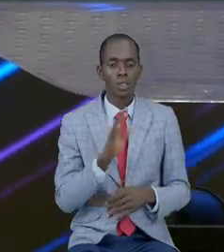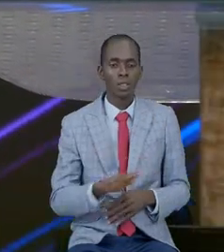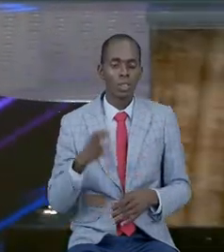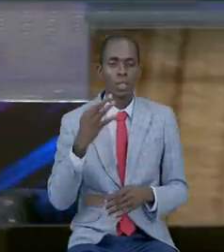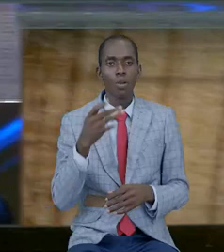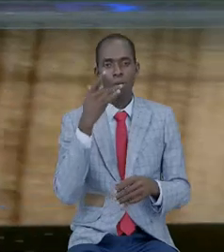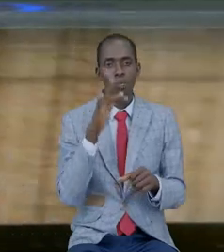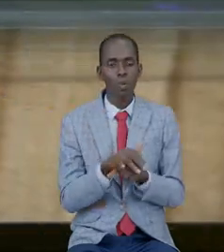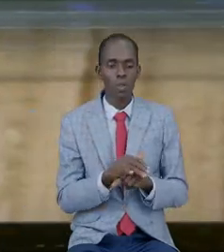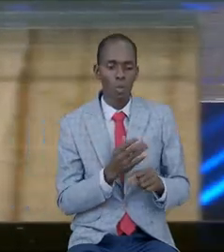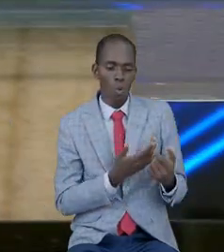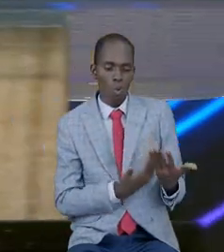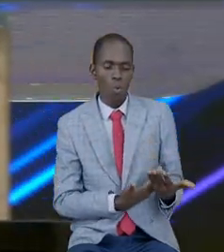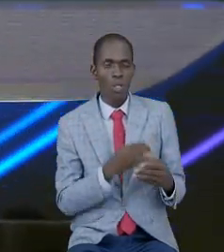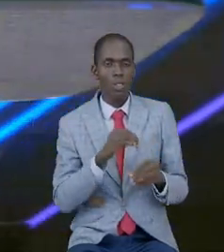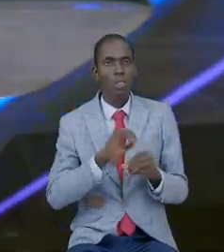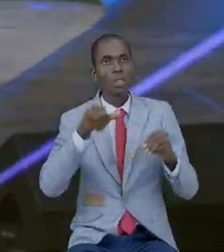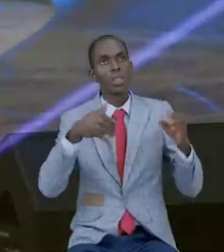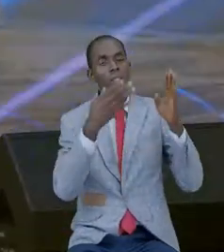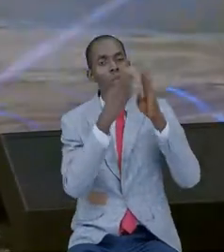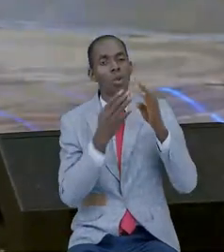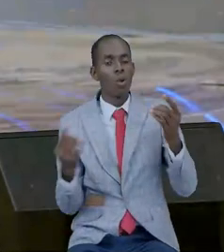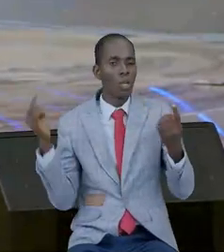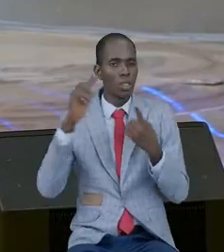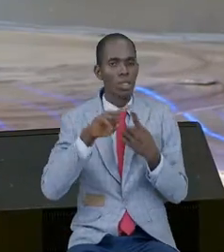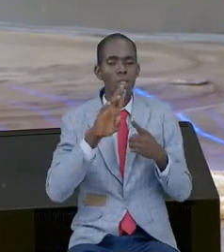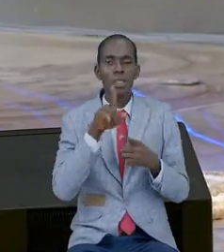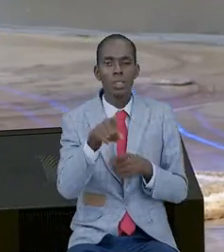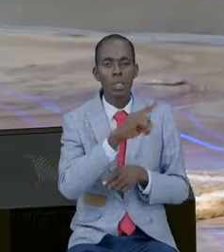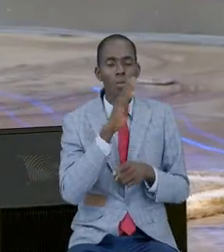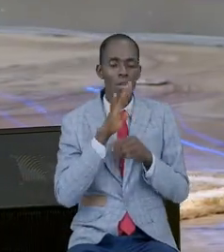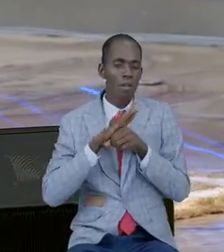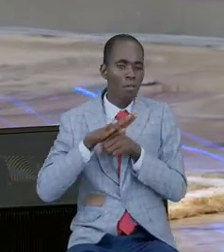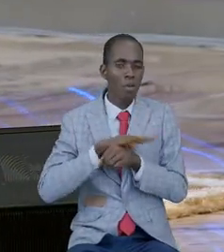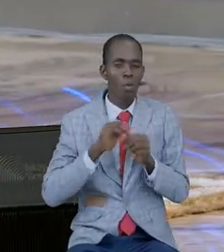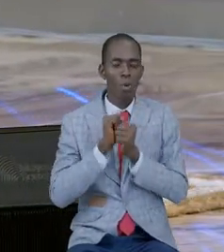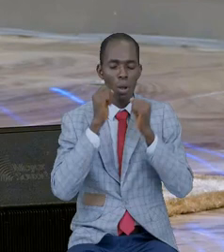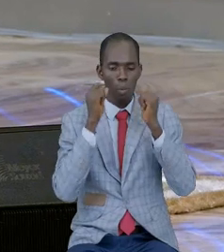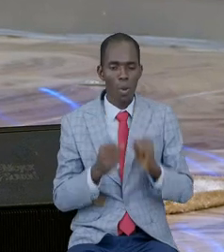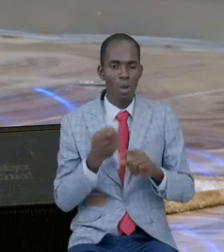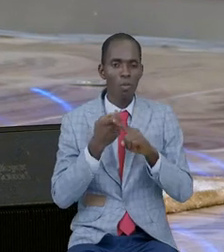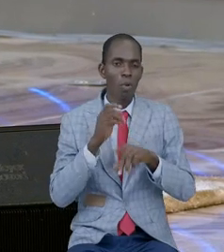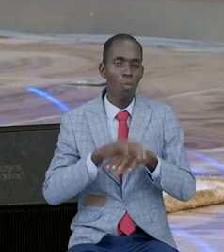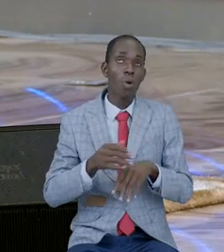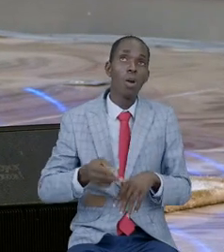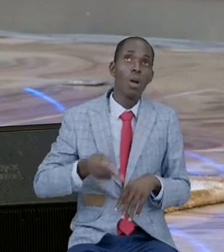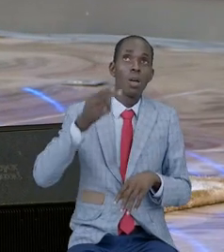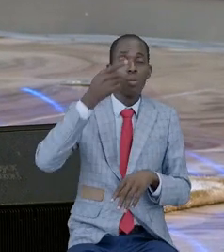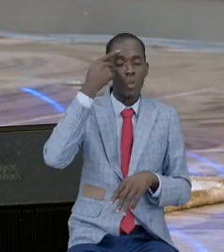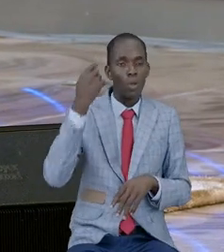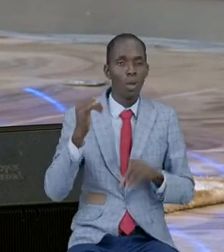in jerusalem until it being deal with power from an i because i send the